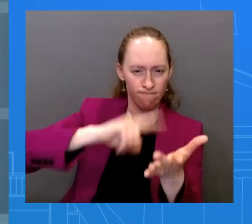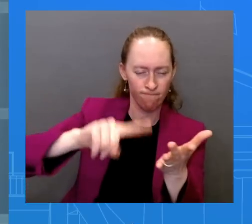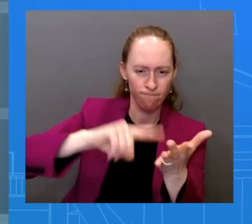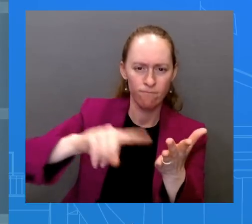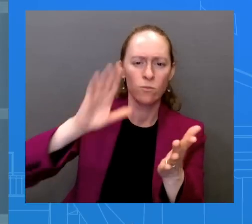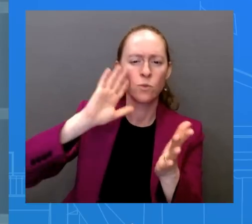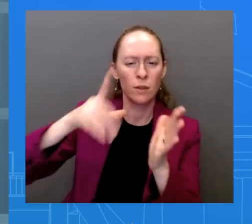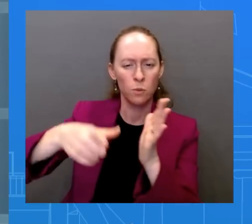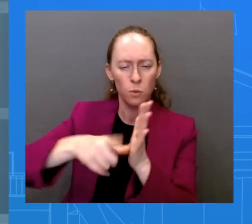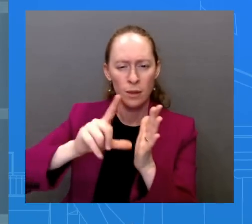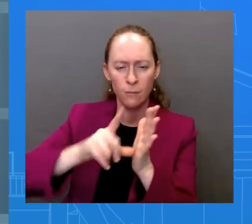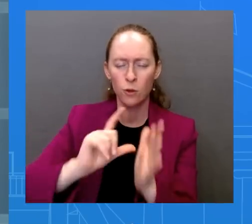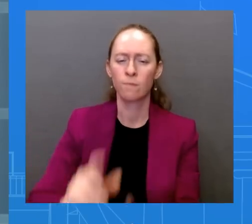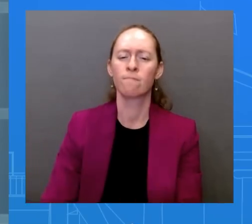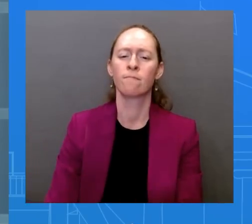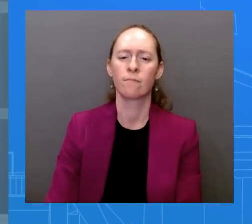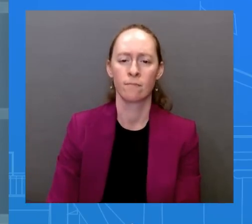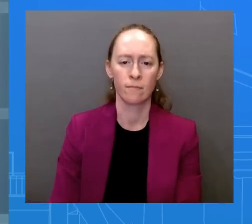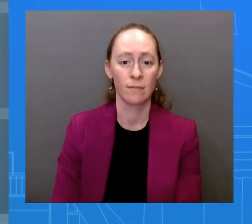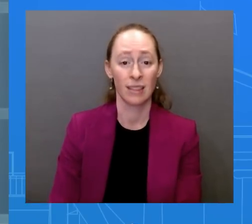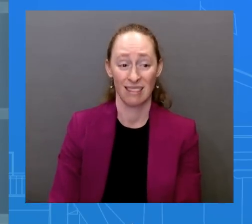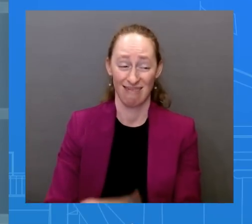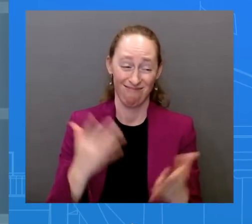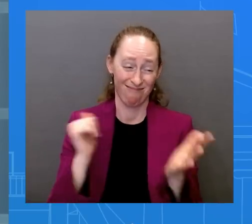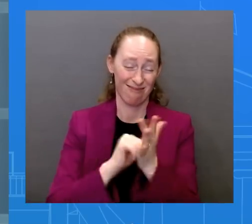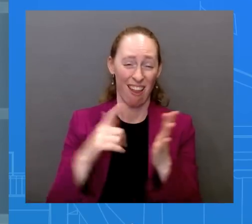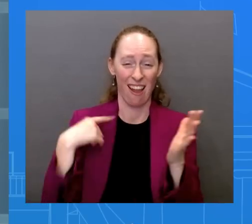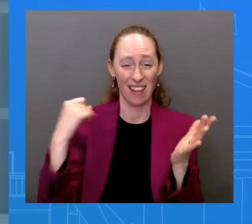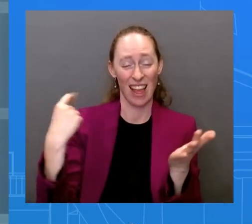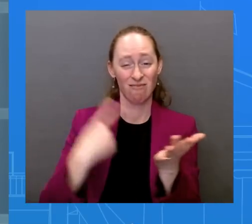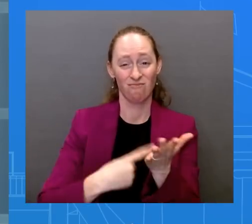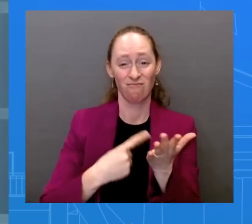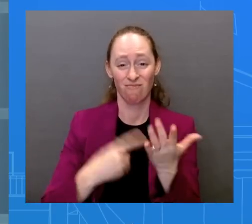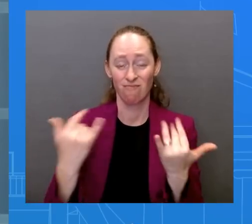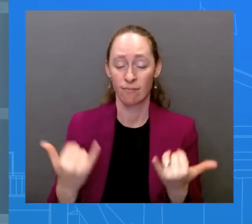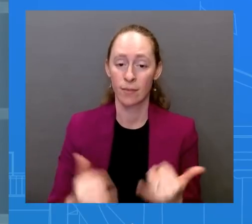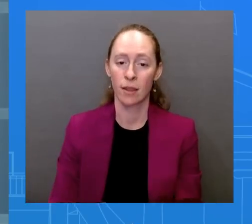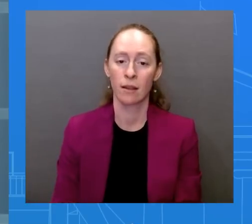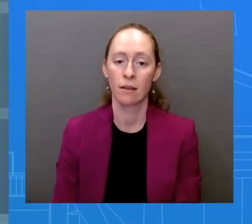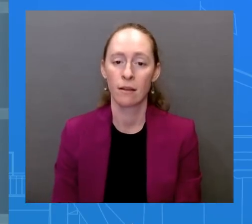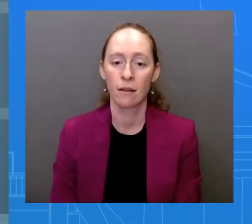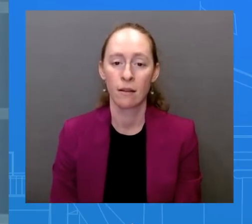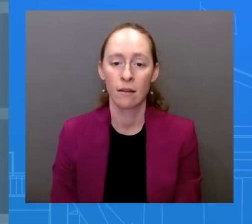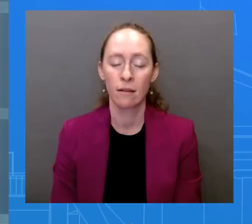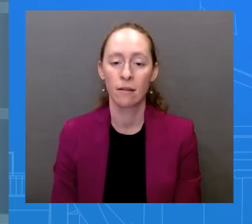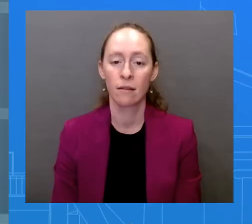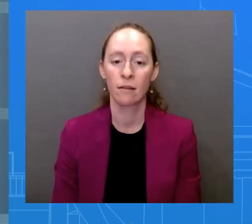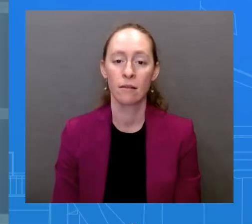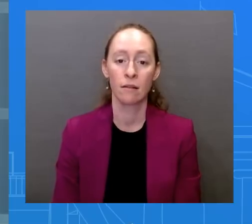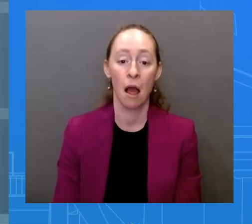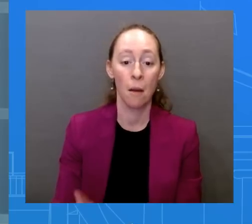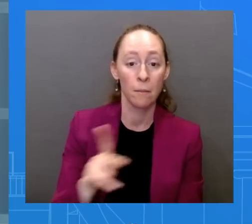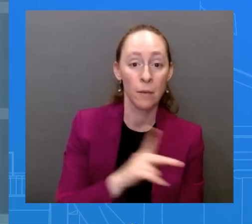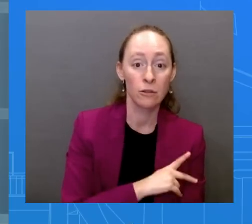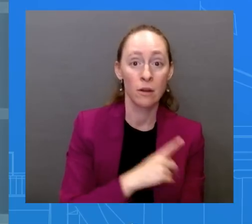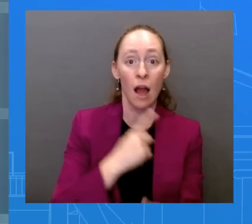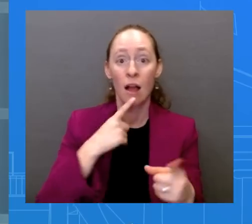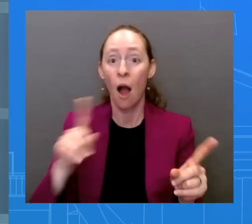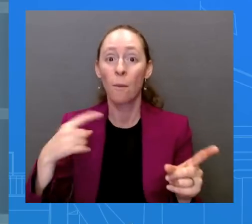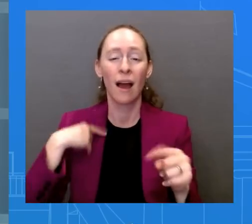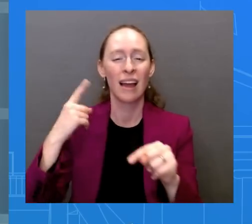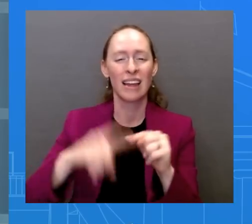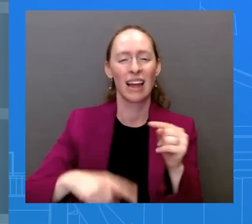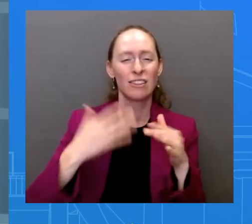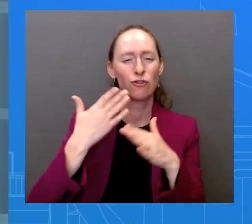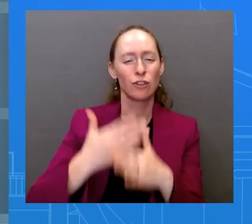this time. But as far as any personnel announcements, I don't have anything to share. Again, we have heard of some of